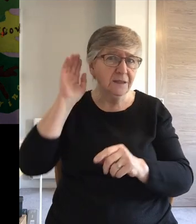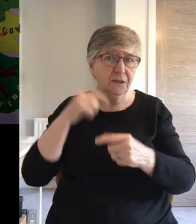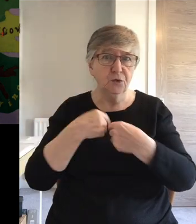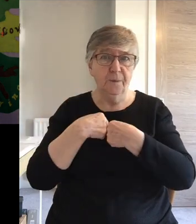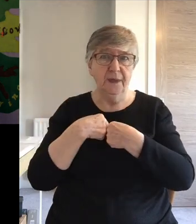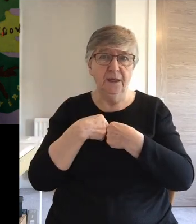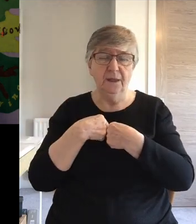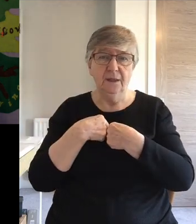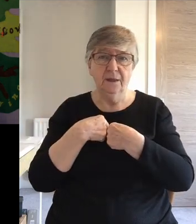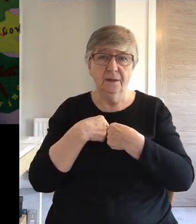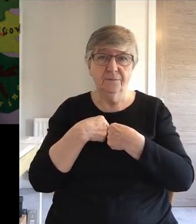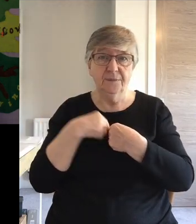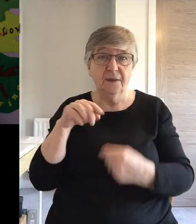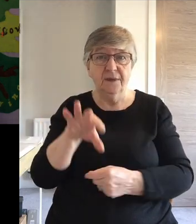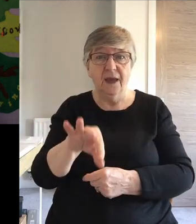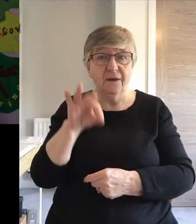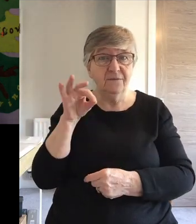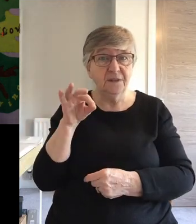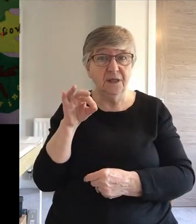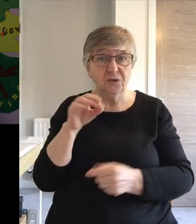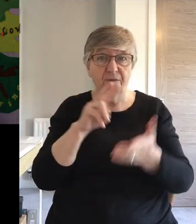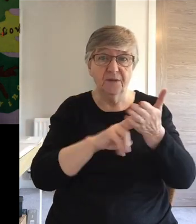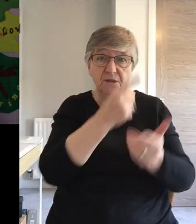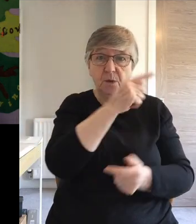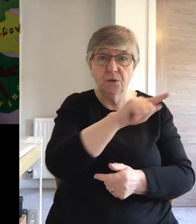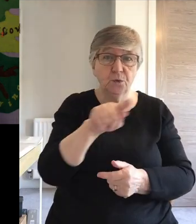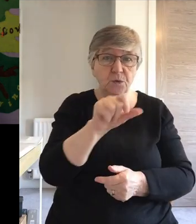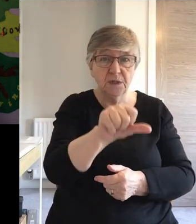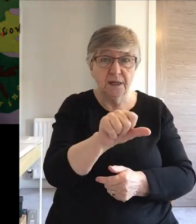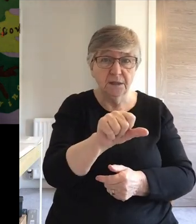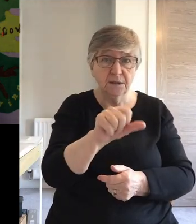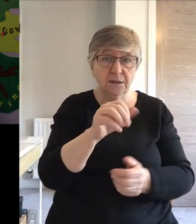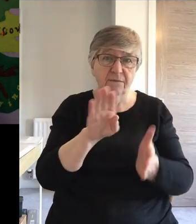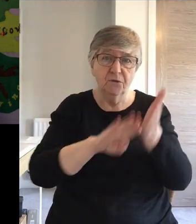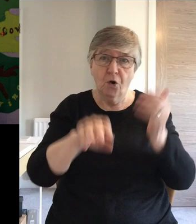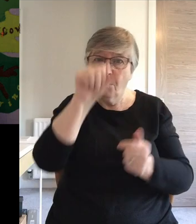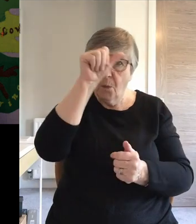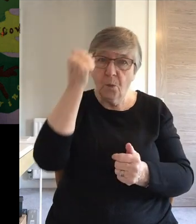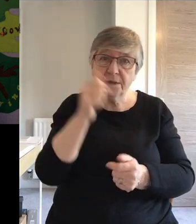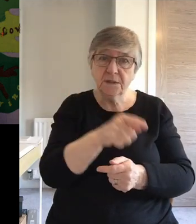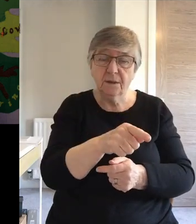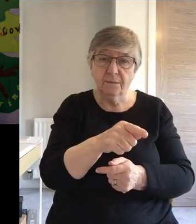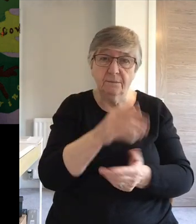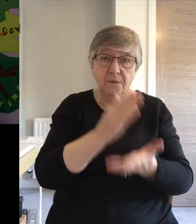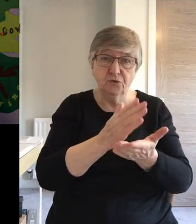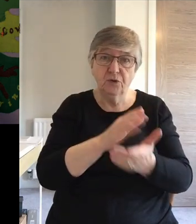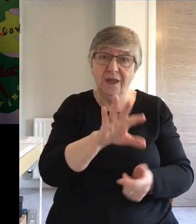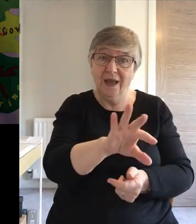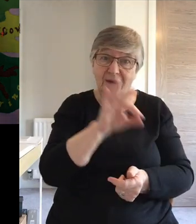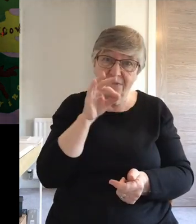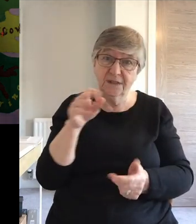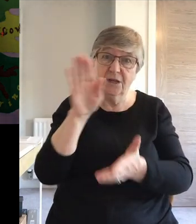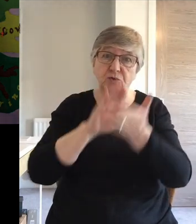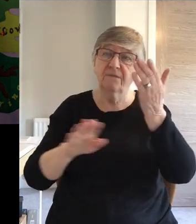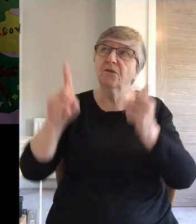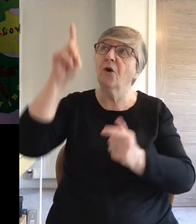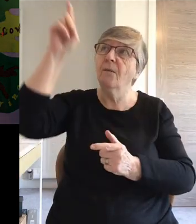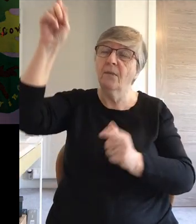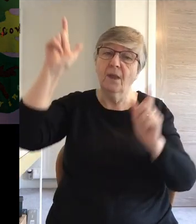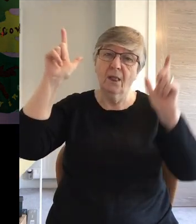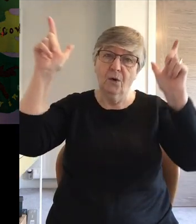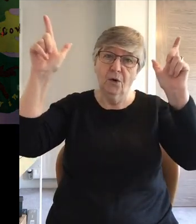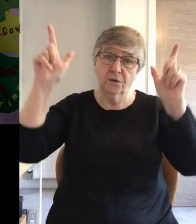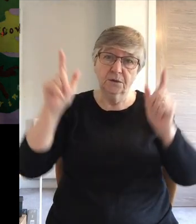for our attention. And the invitation, verses 1 to 6 from Ms. Wisdom, is really the invitation from the